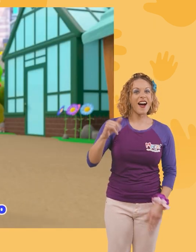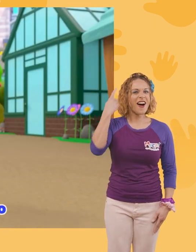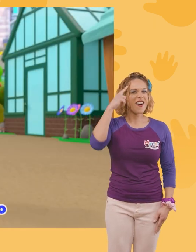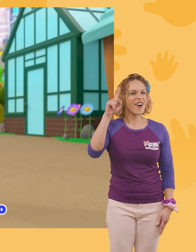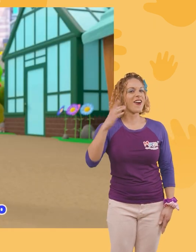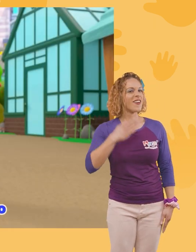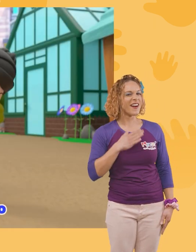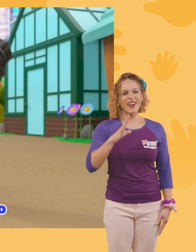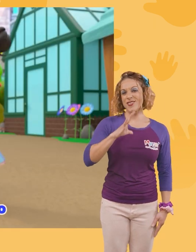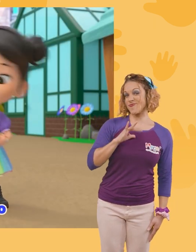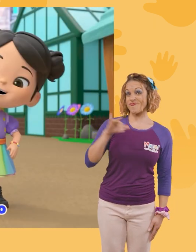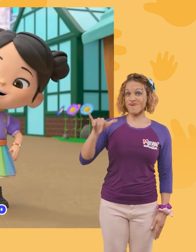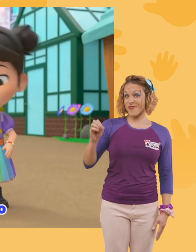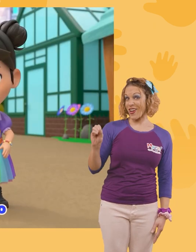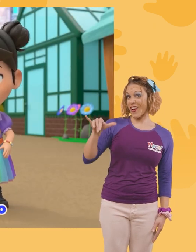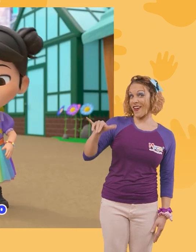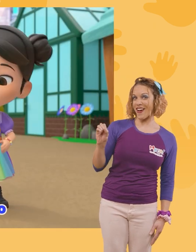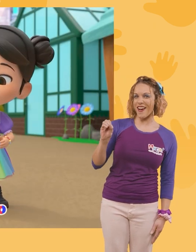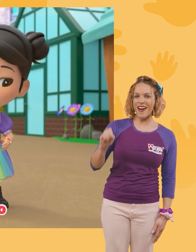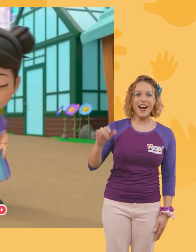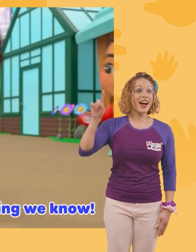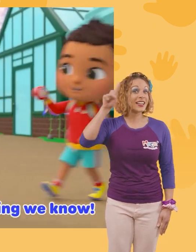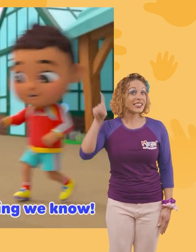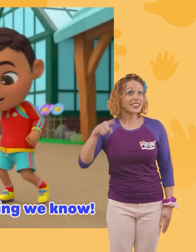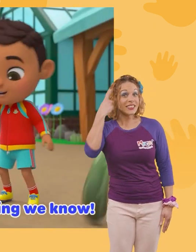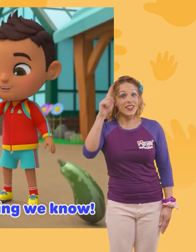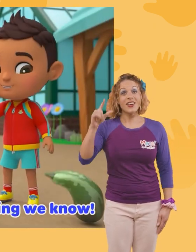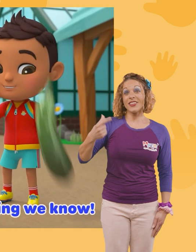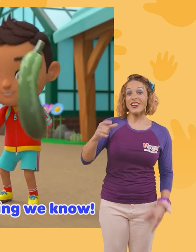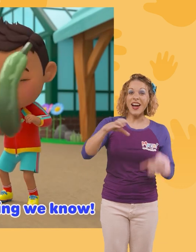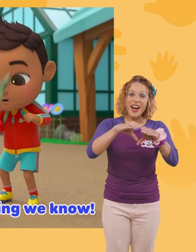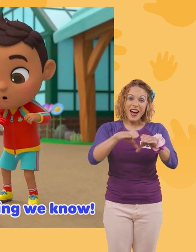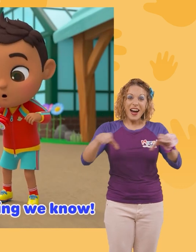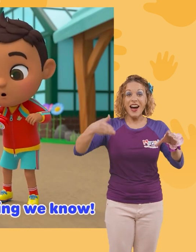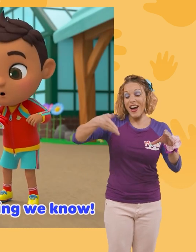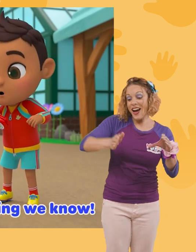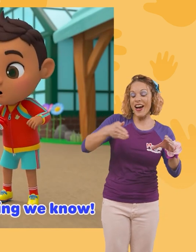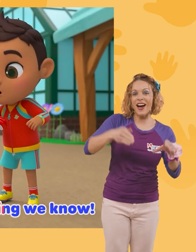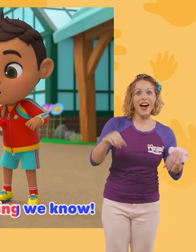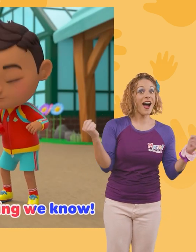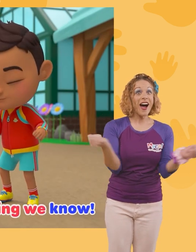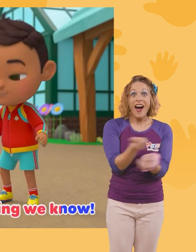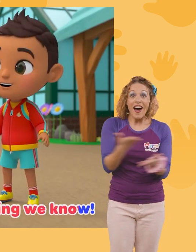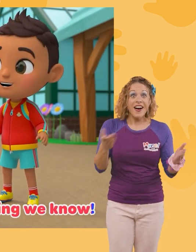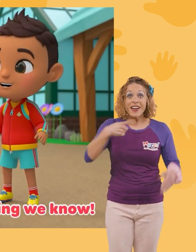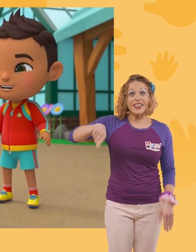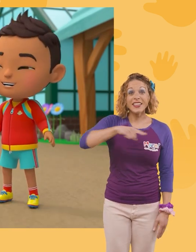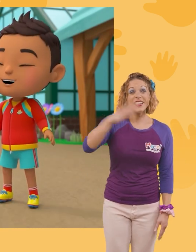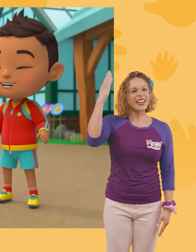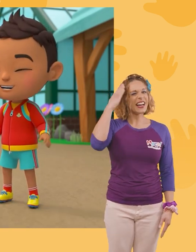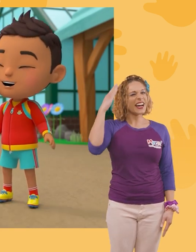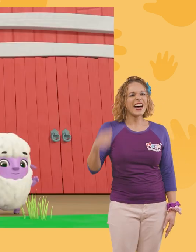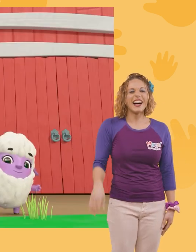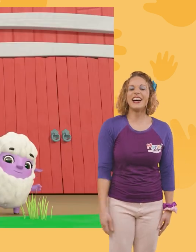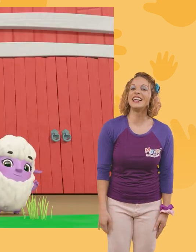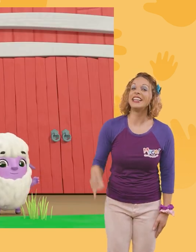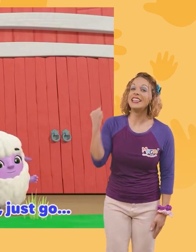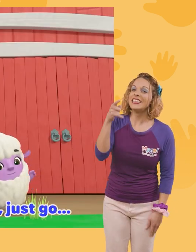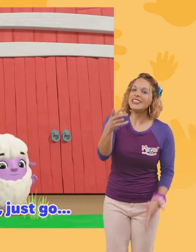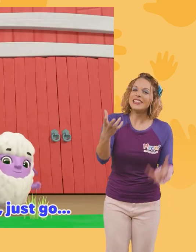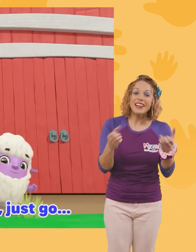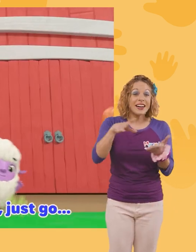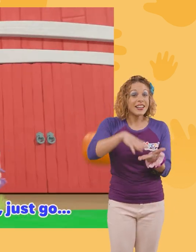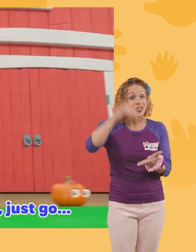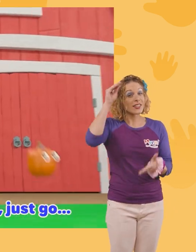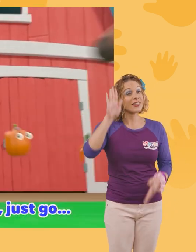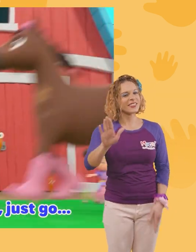Y is for my cool yo-yo. Z is for zucchini. That's everything we know.